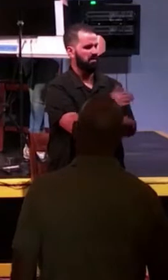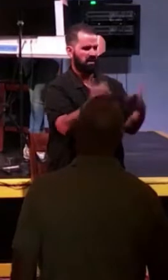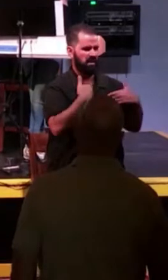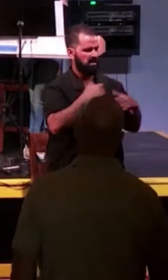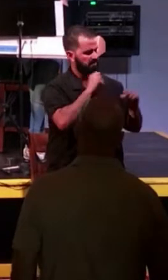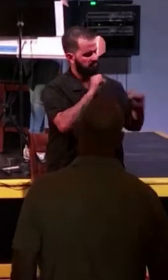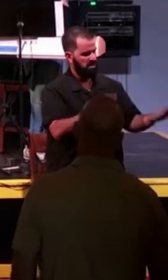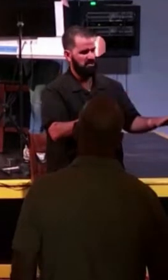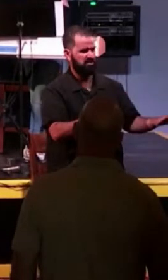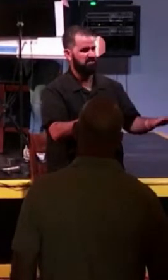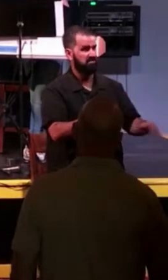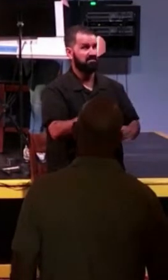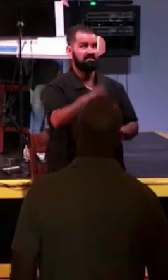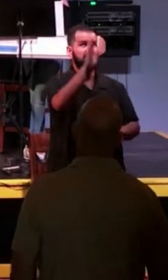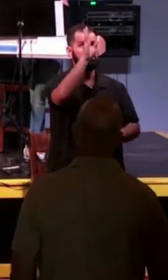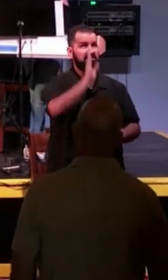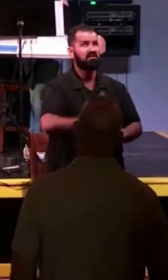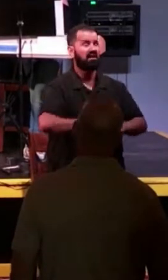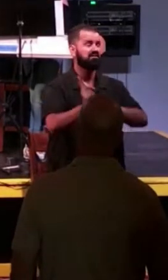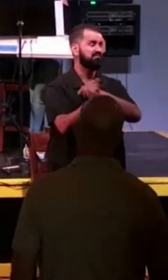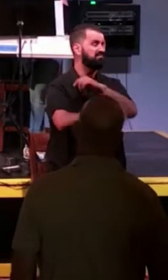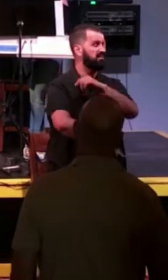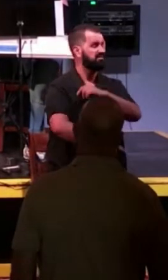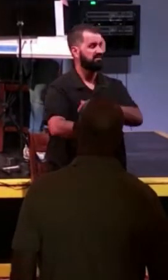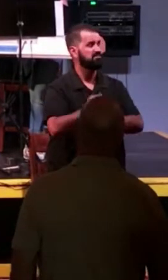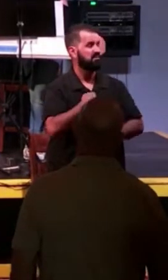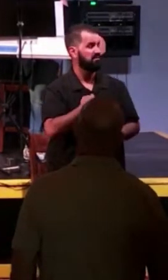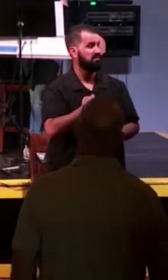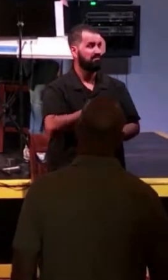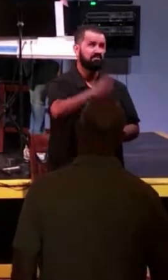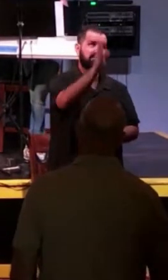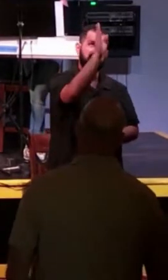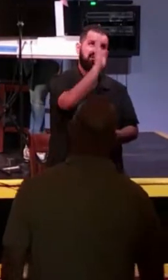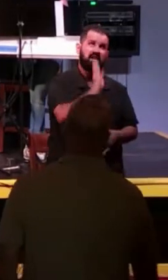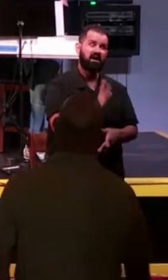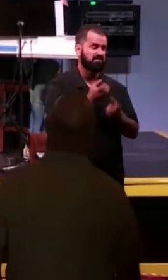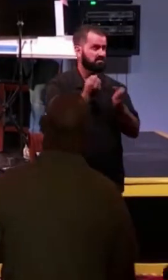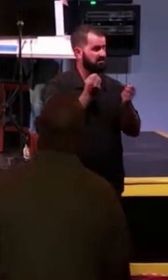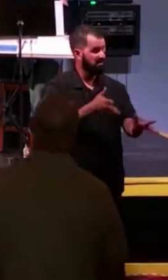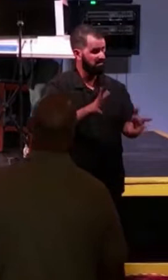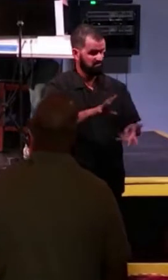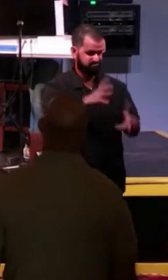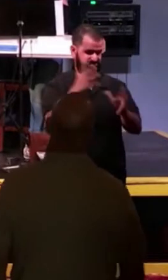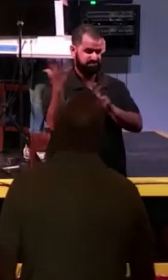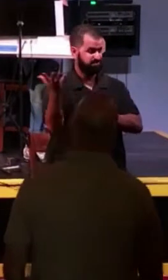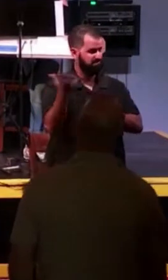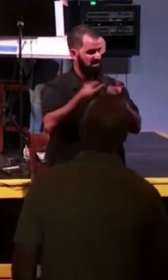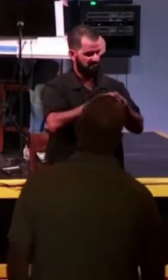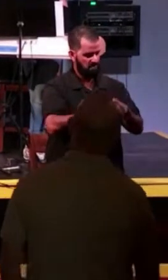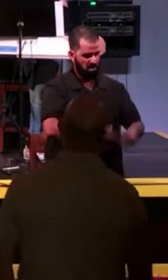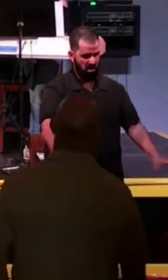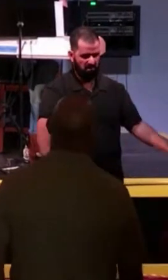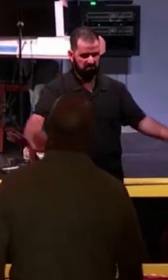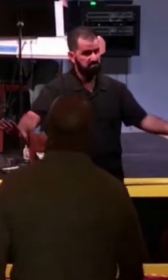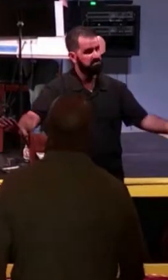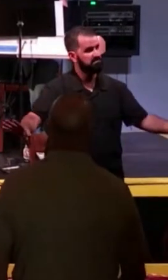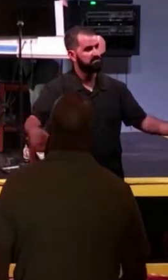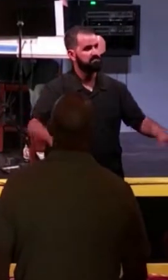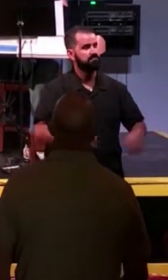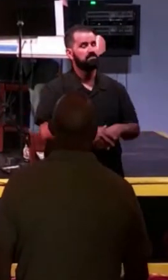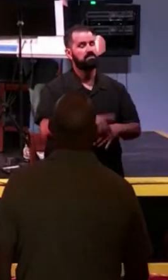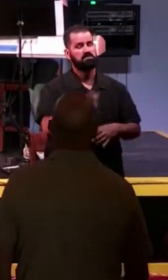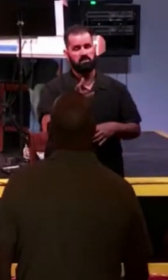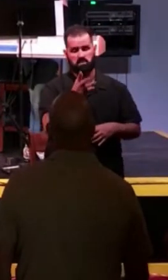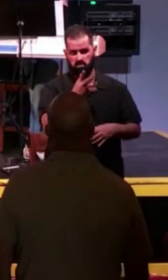The Lord has afflicted me. The Almighty has brought misfortune upon me. So Naomi returned